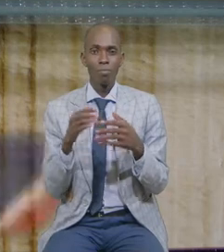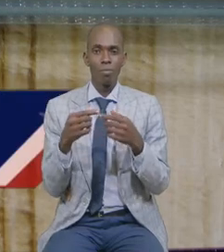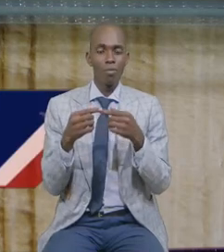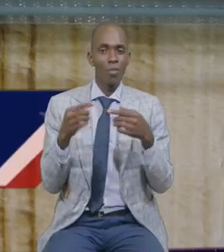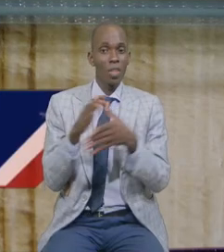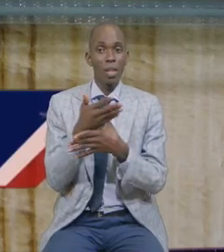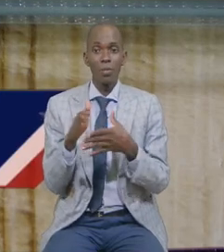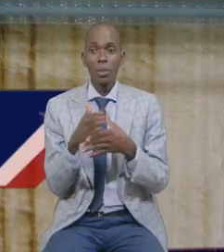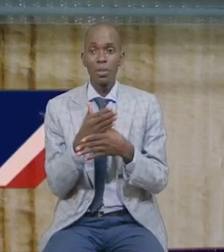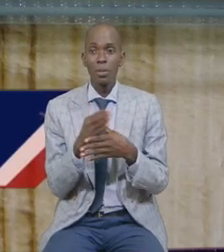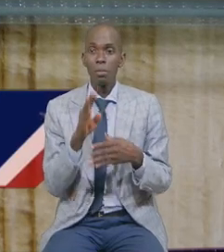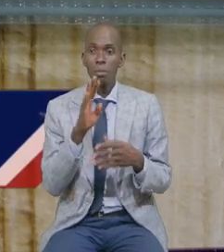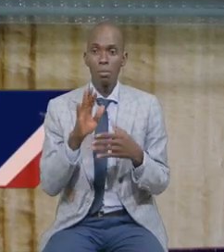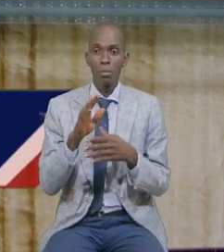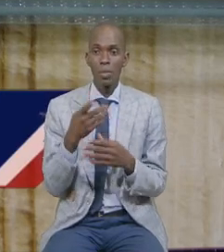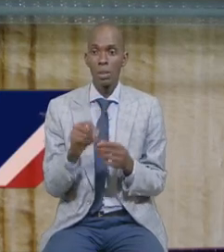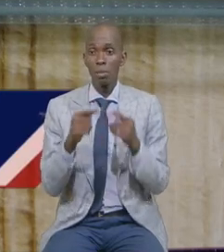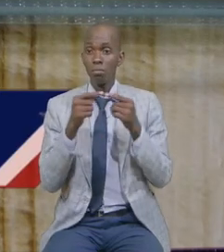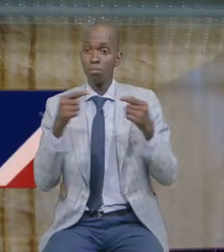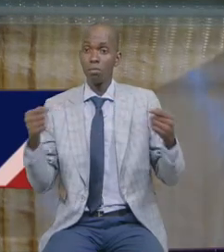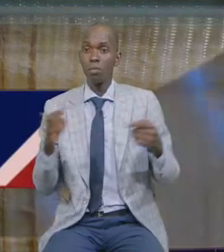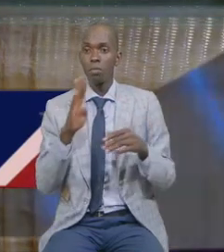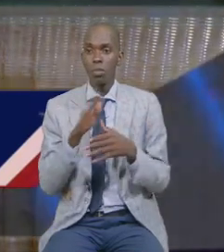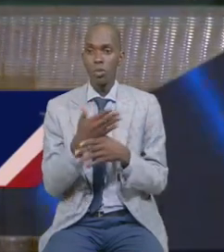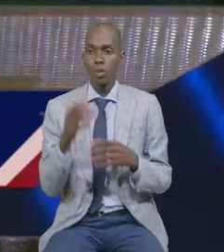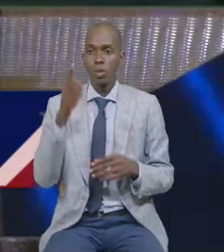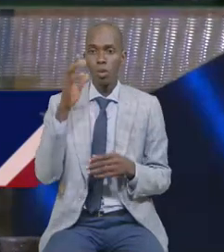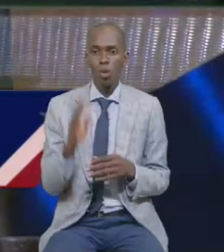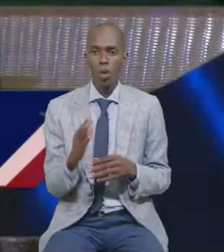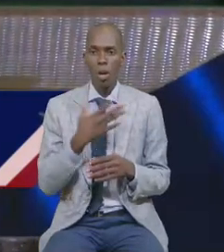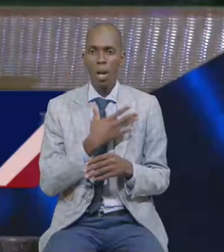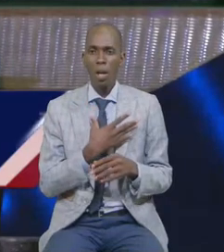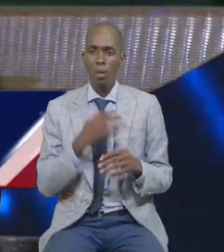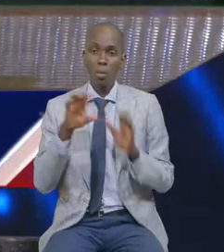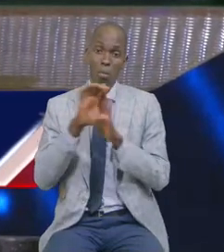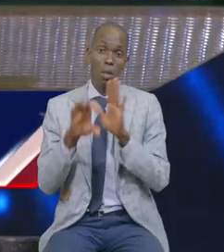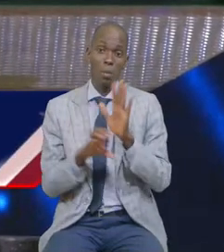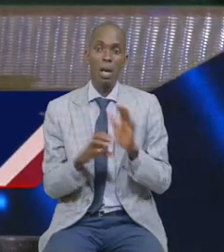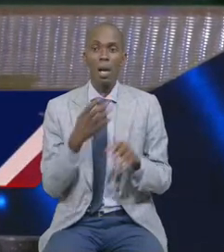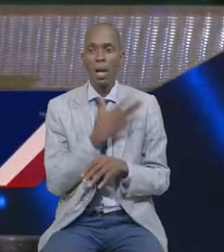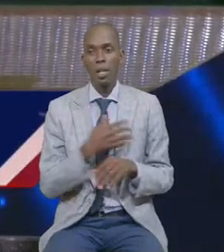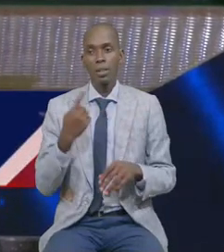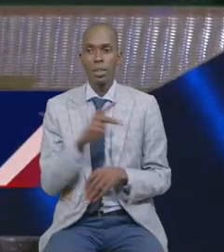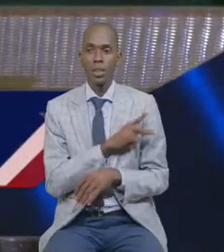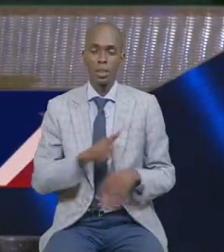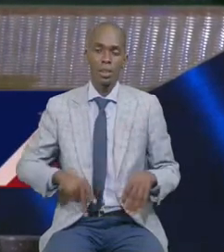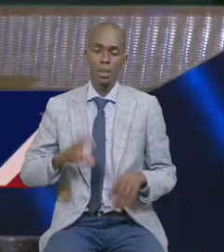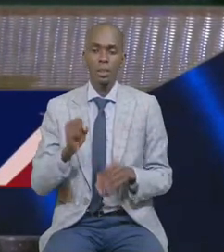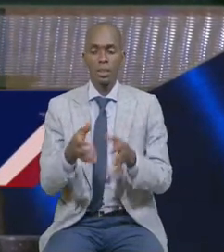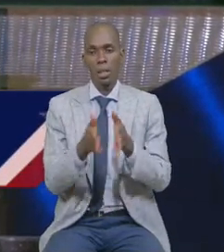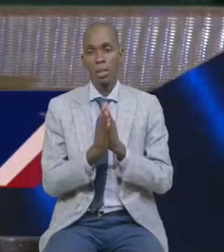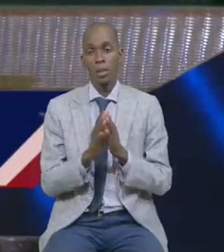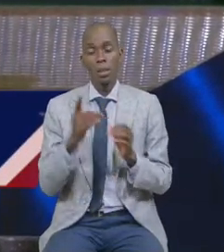God's commandment and the king's demand. The Lord had given the command, thou shalt not worship any other